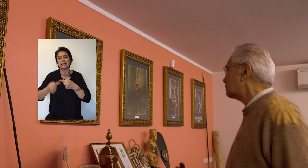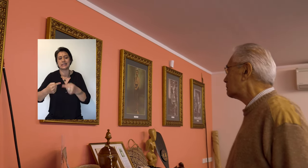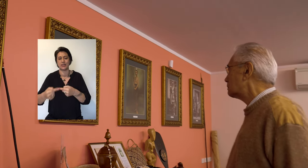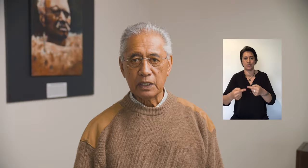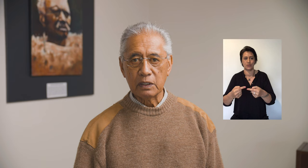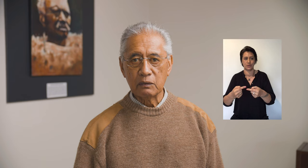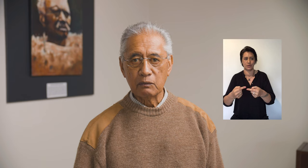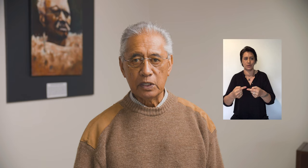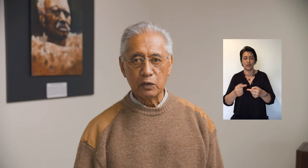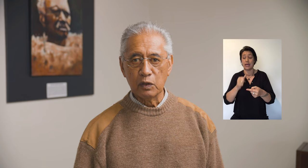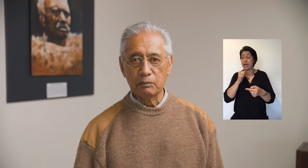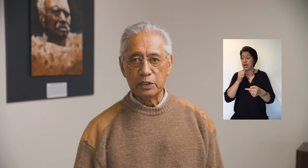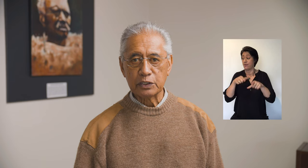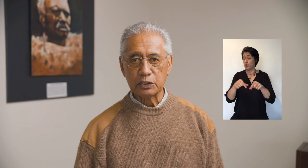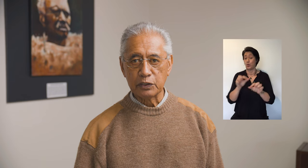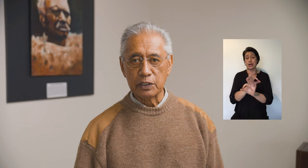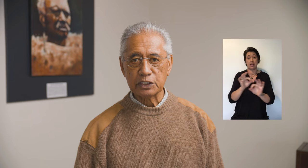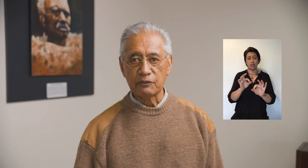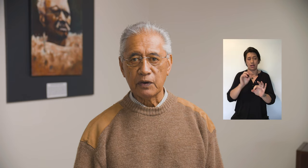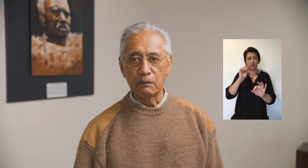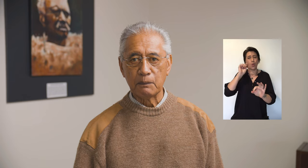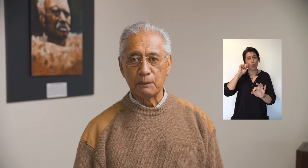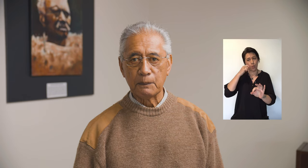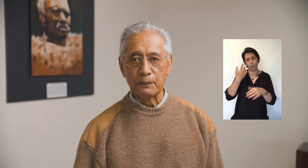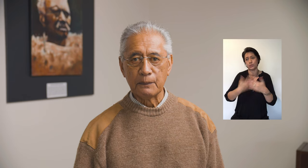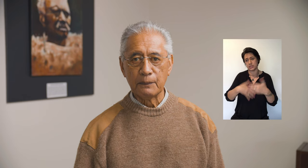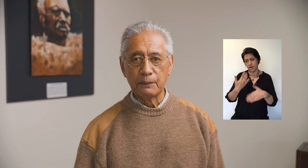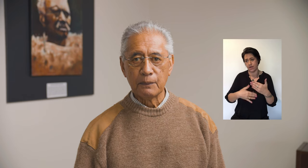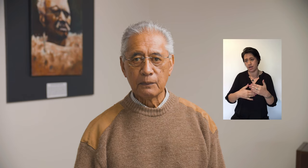If we do nothing, we could almost certainly suffer.